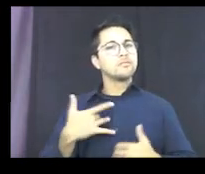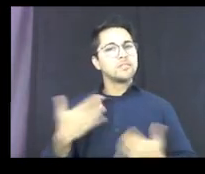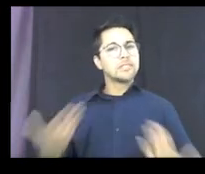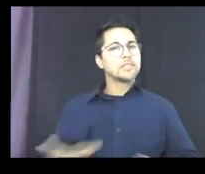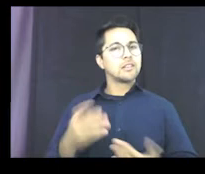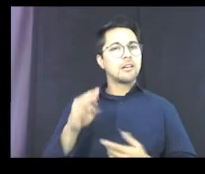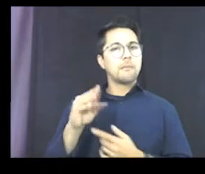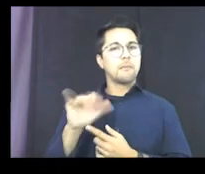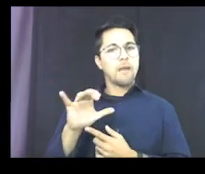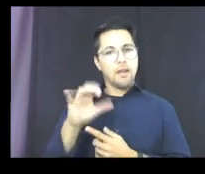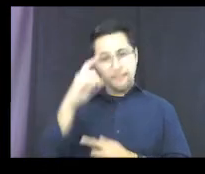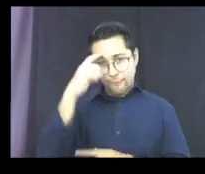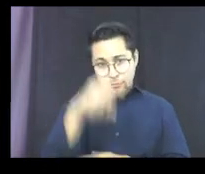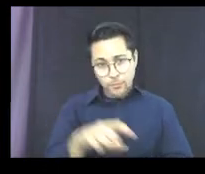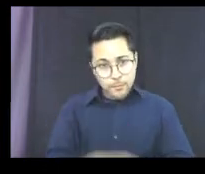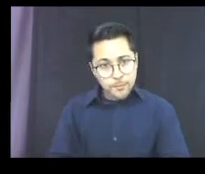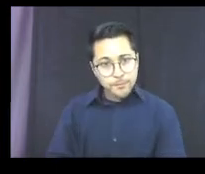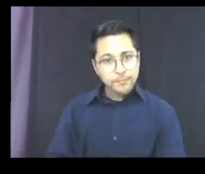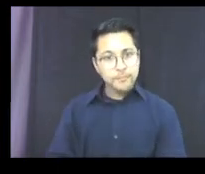for you?